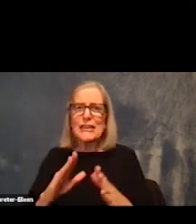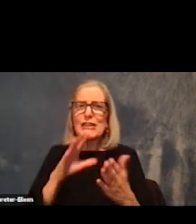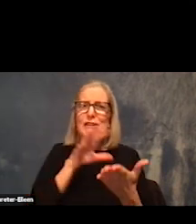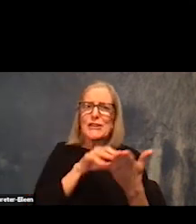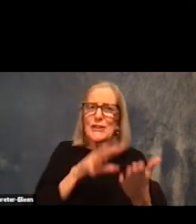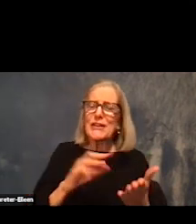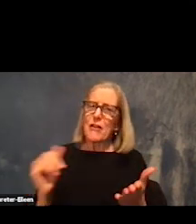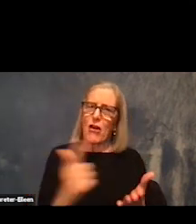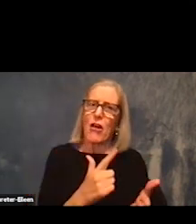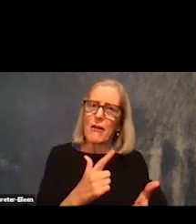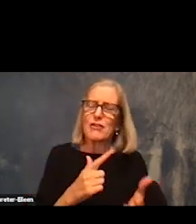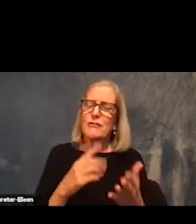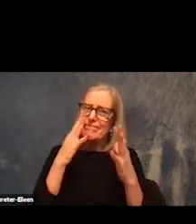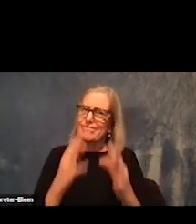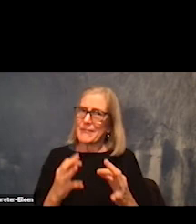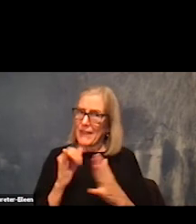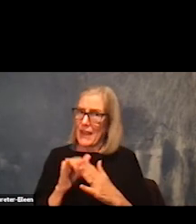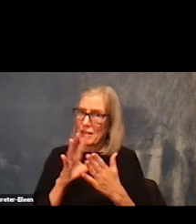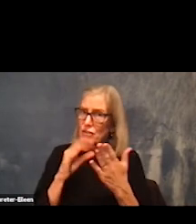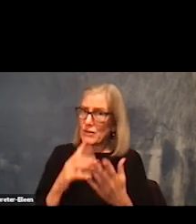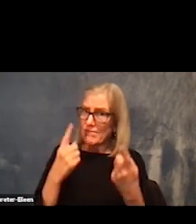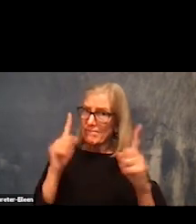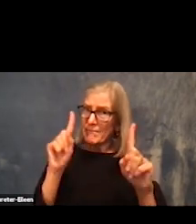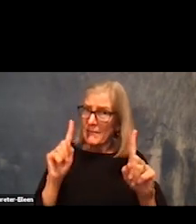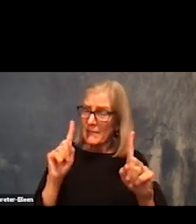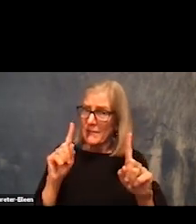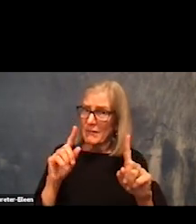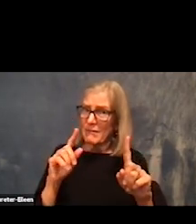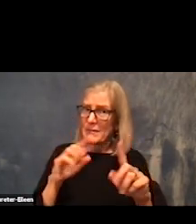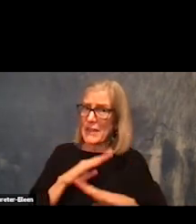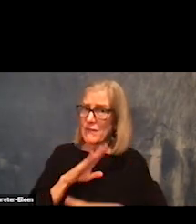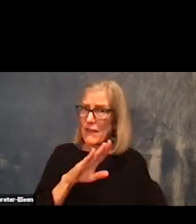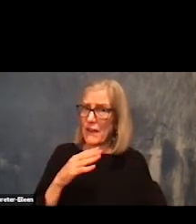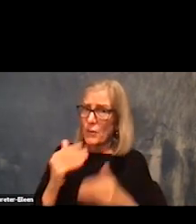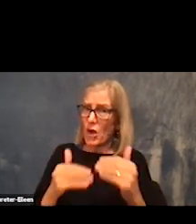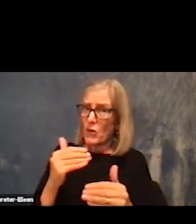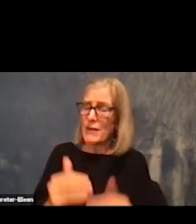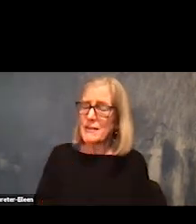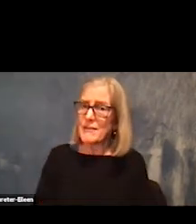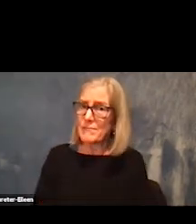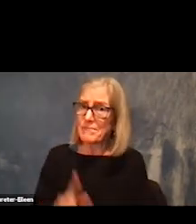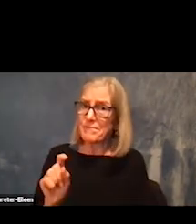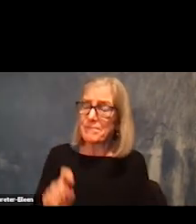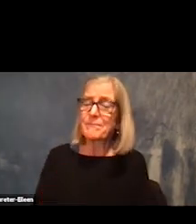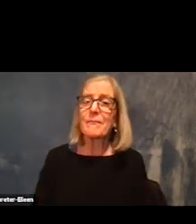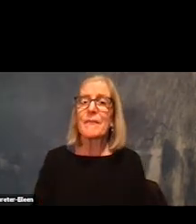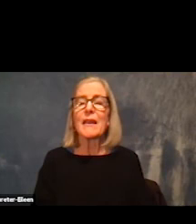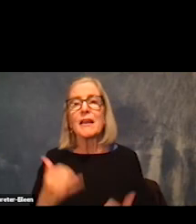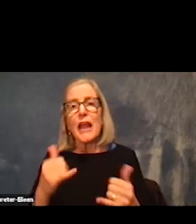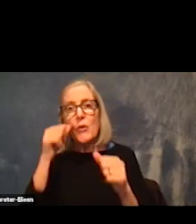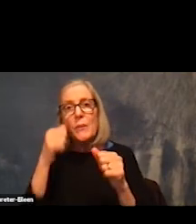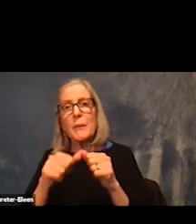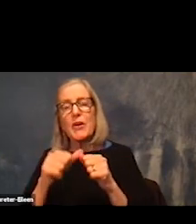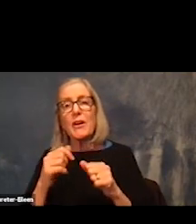made appropriate progress. Now, I said at the beginning, we humans can't change everything all at once. I don't recommend you try to